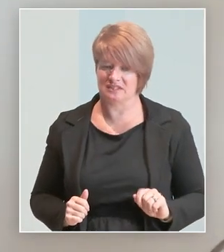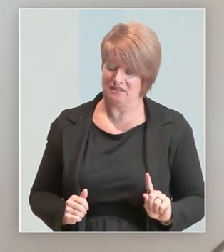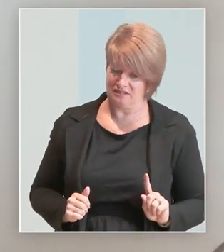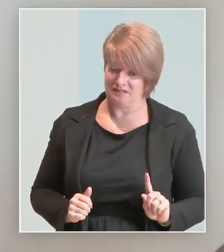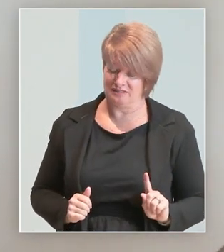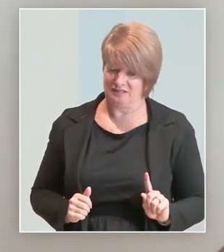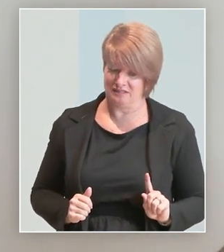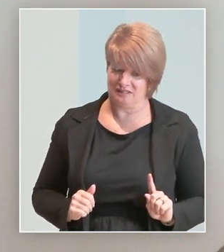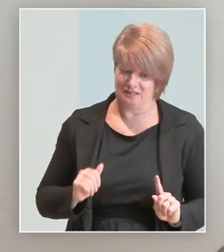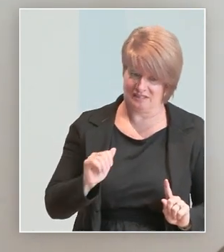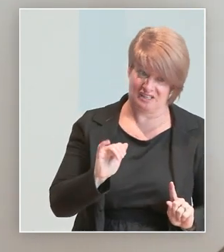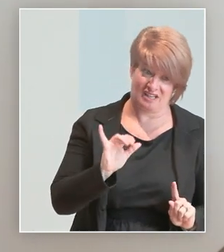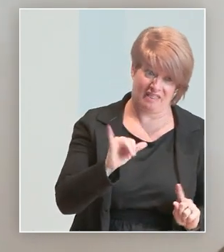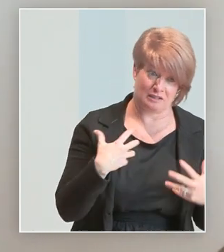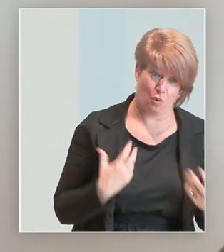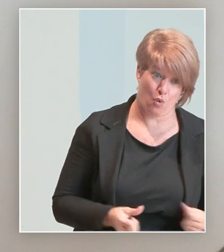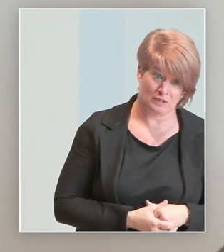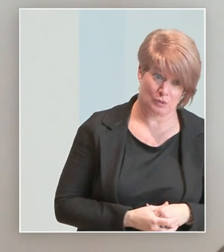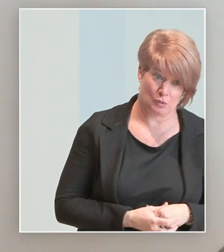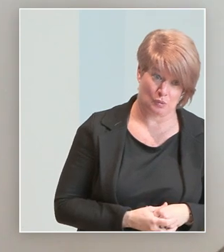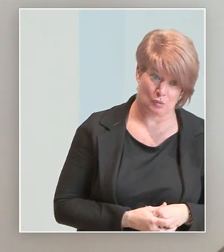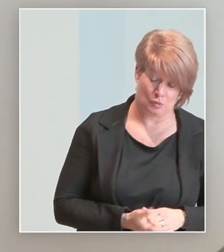that is bold.